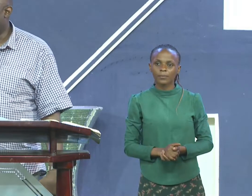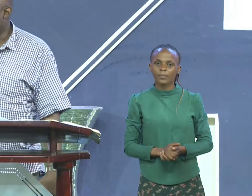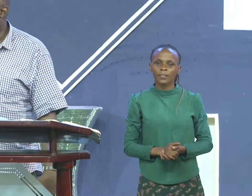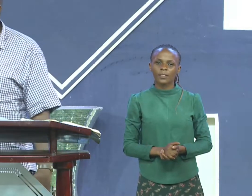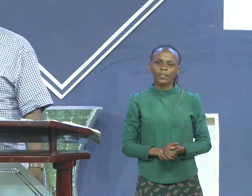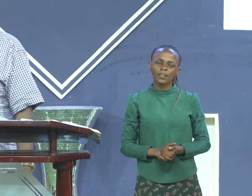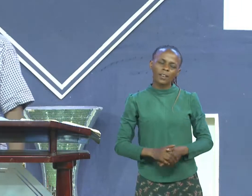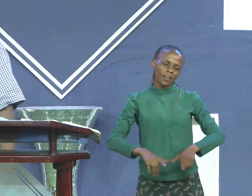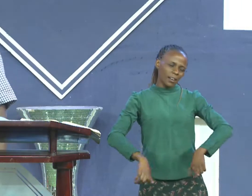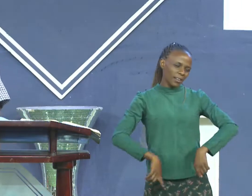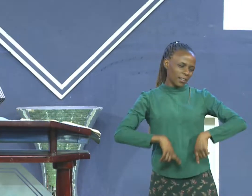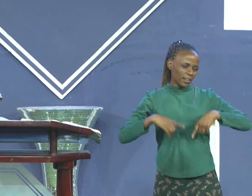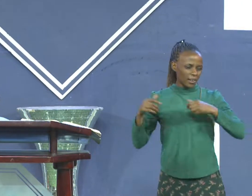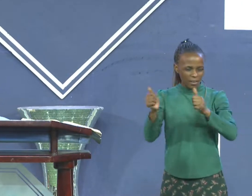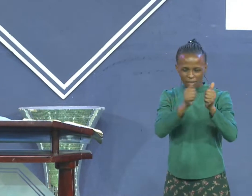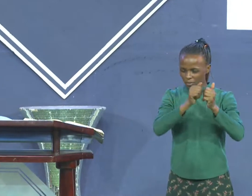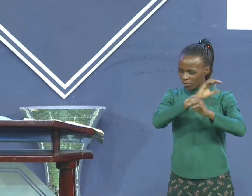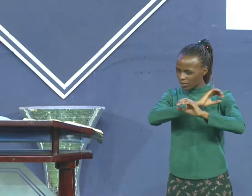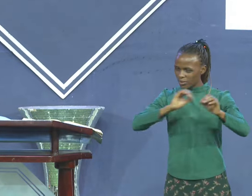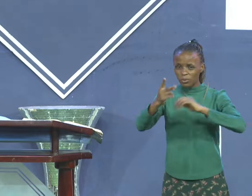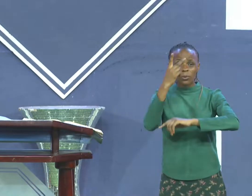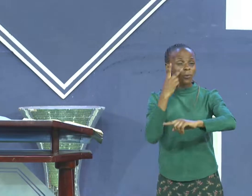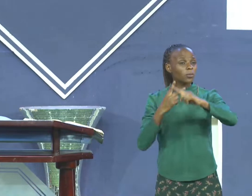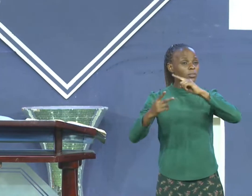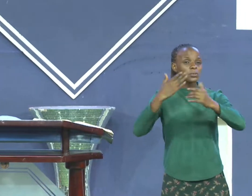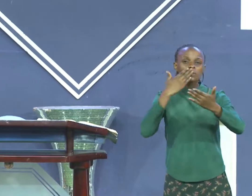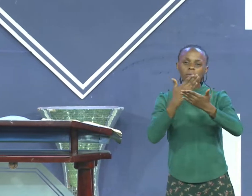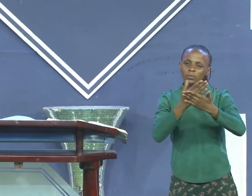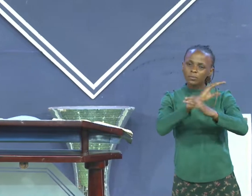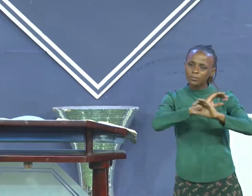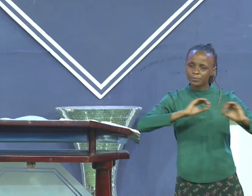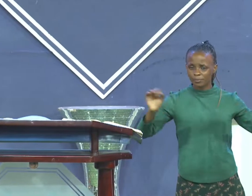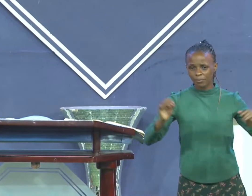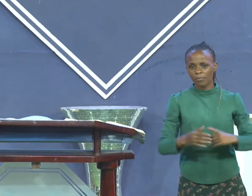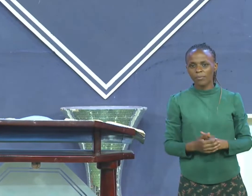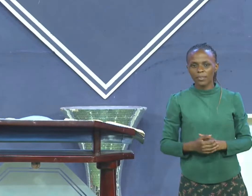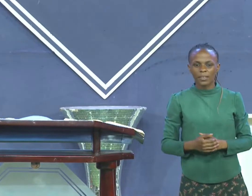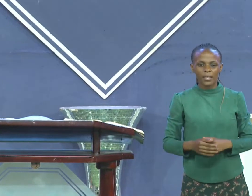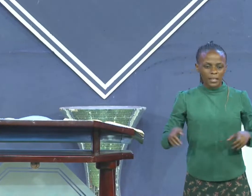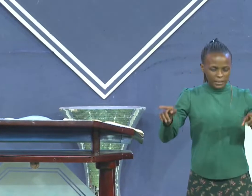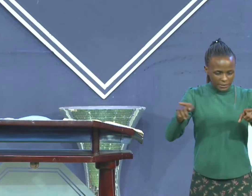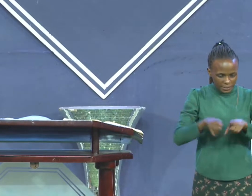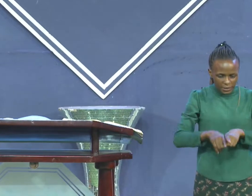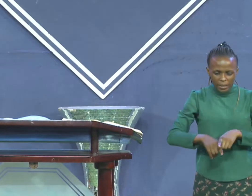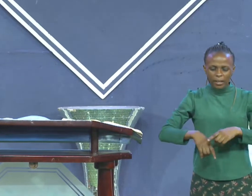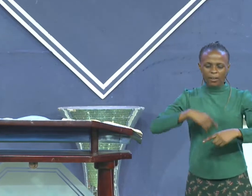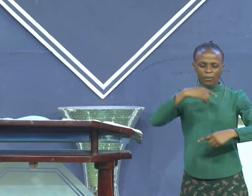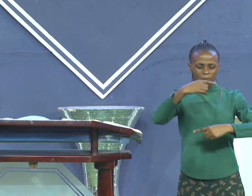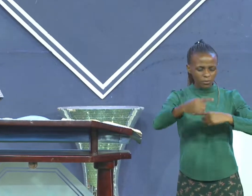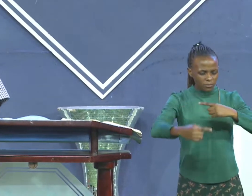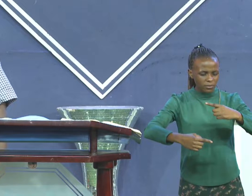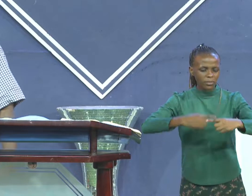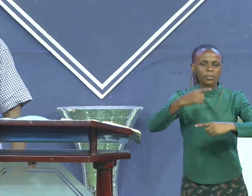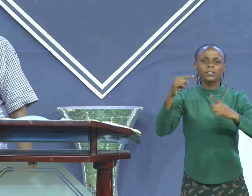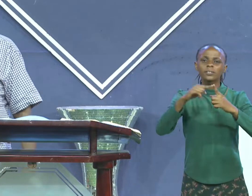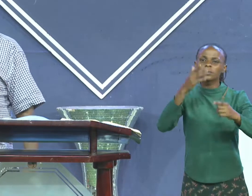life without a vision is not good. As you are heading to the promised land,